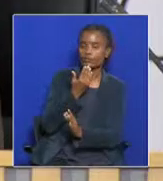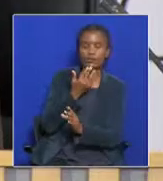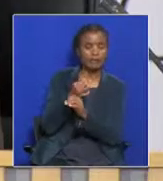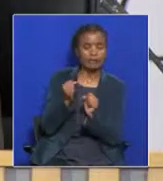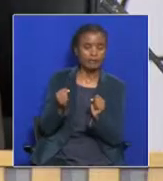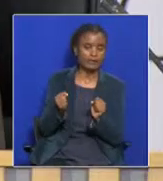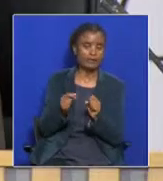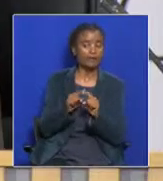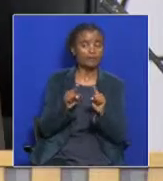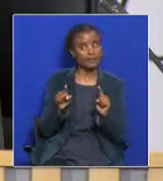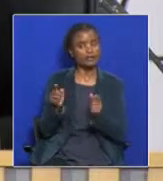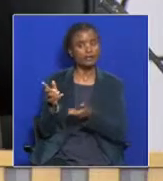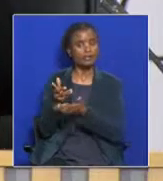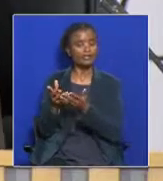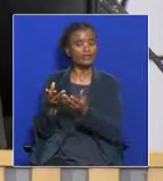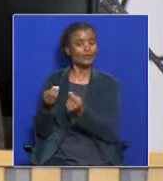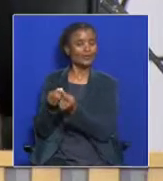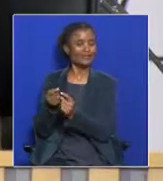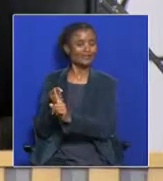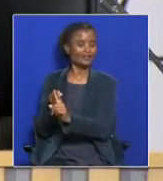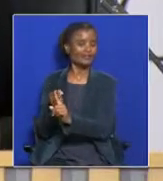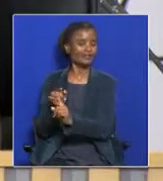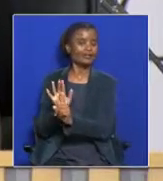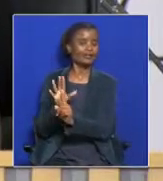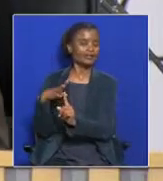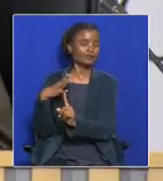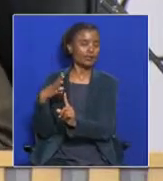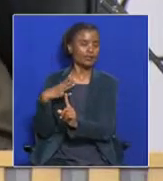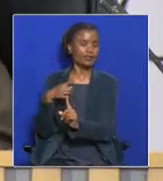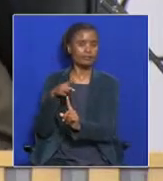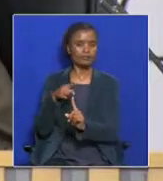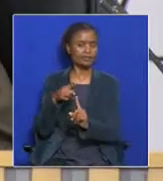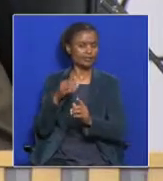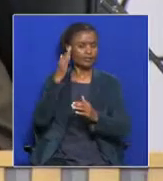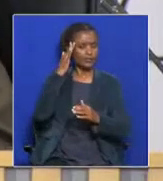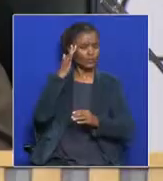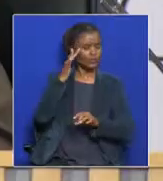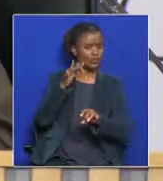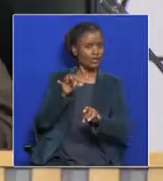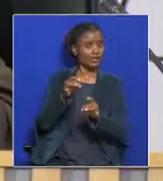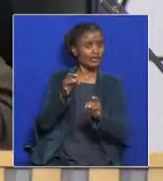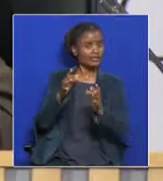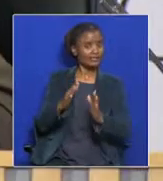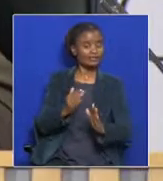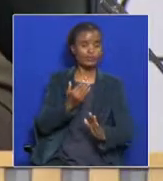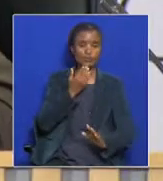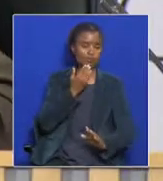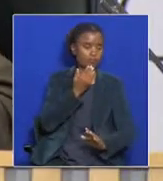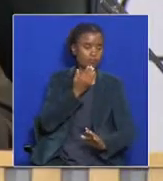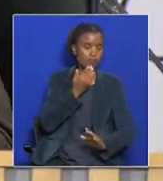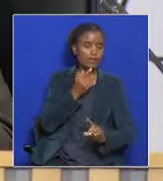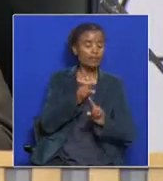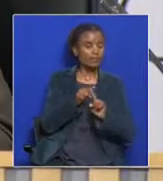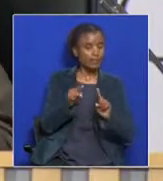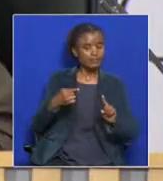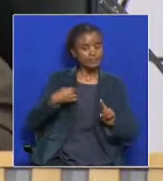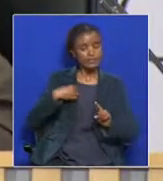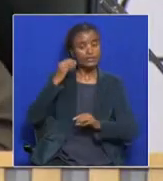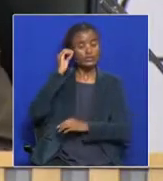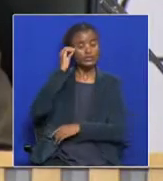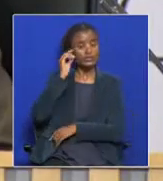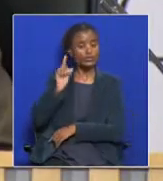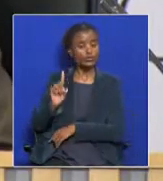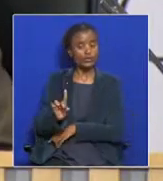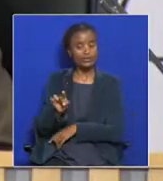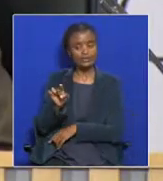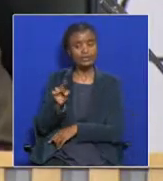had no interest in who the analyst was. My interest was merely to get these drugs off our hands, either to